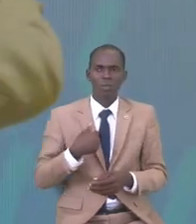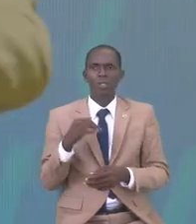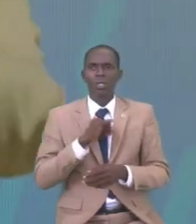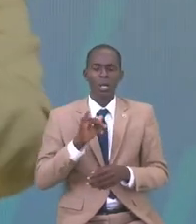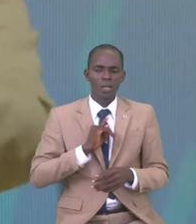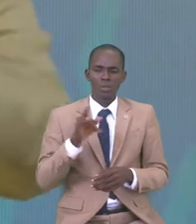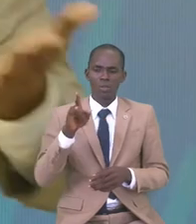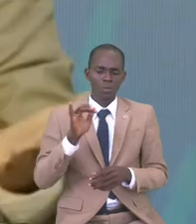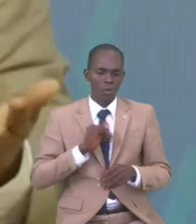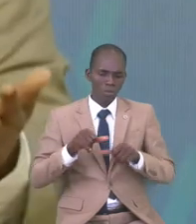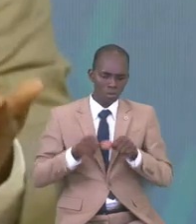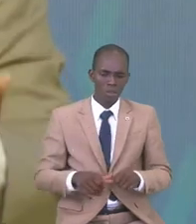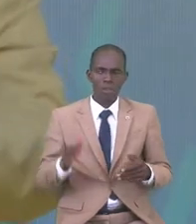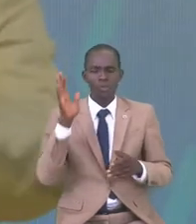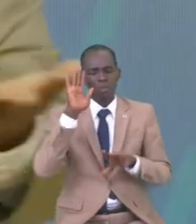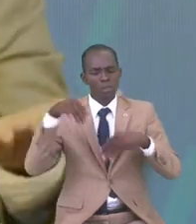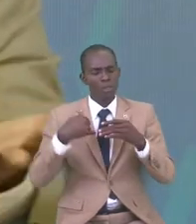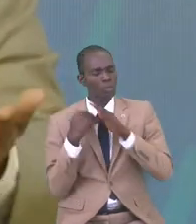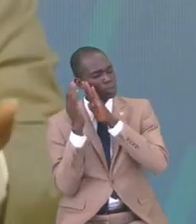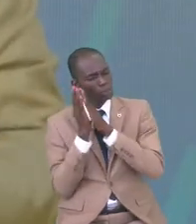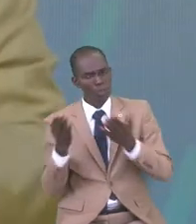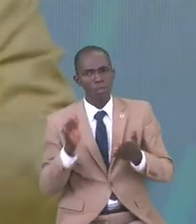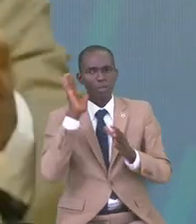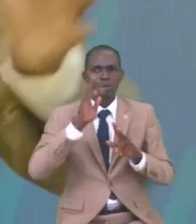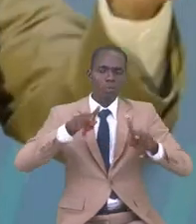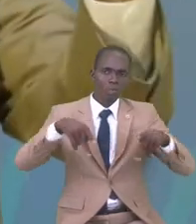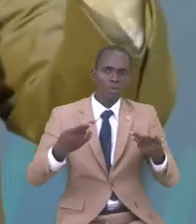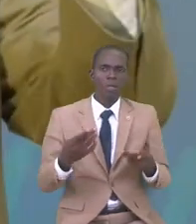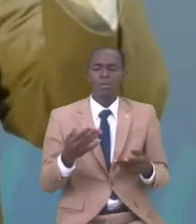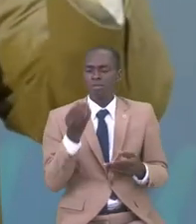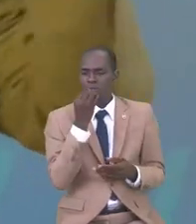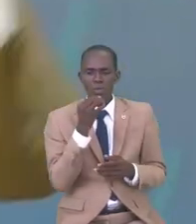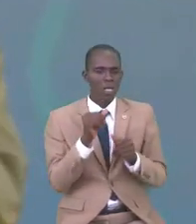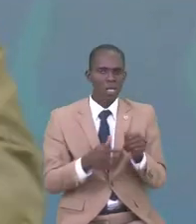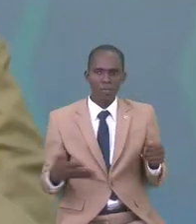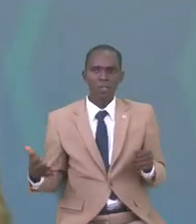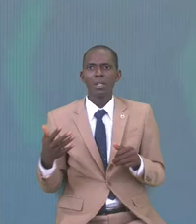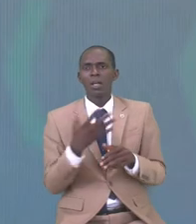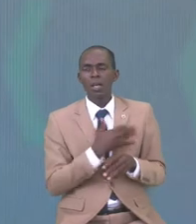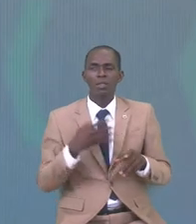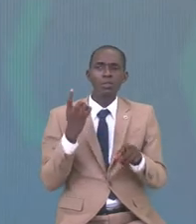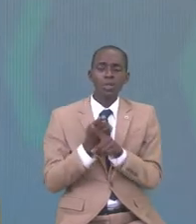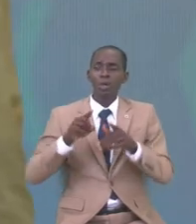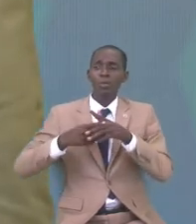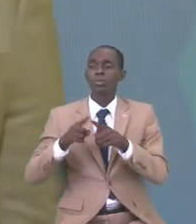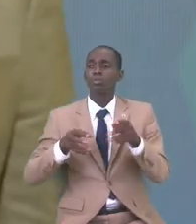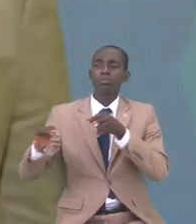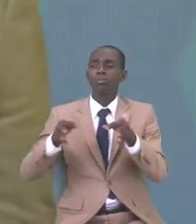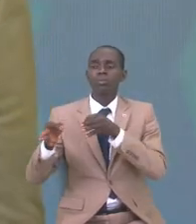here. You'll provide accommodation for me. You'll provide my upkeep. And we put the whole thing on